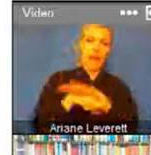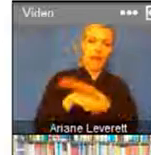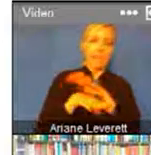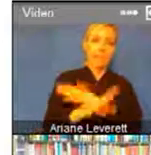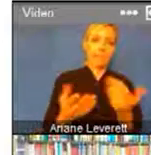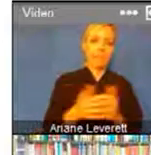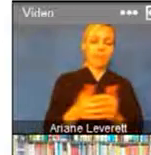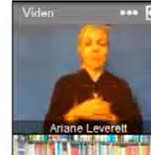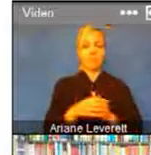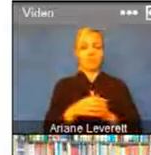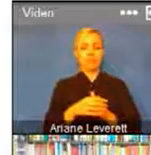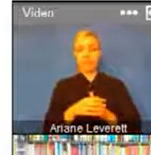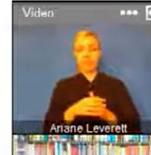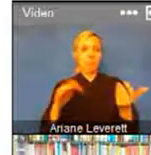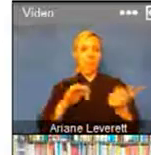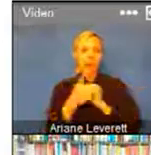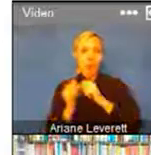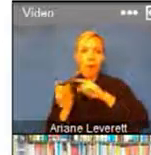global